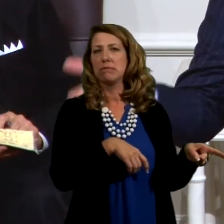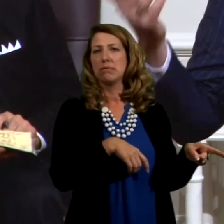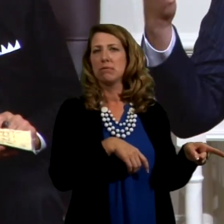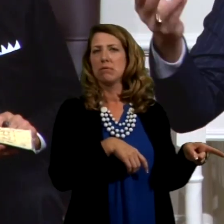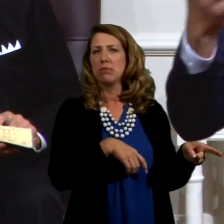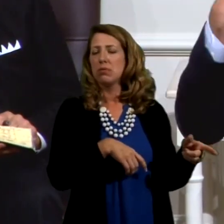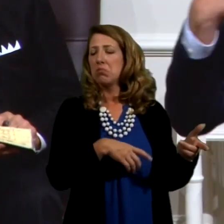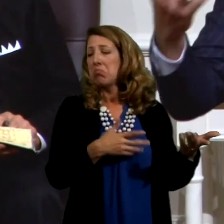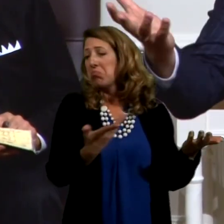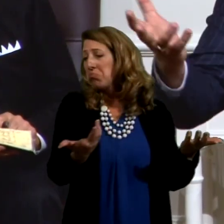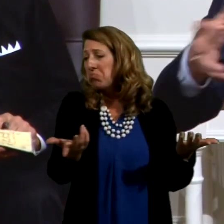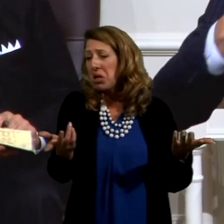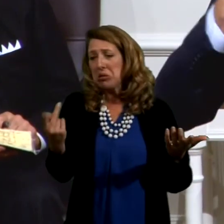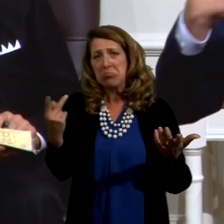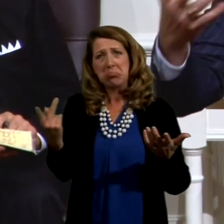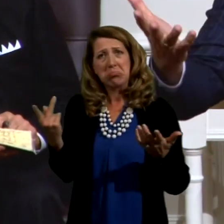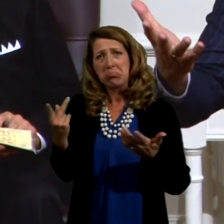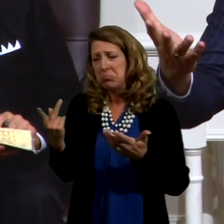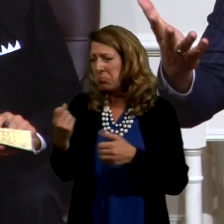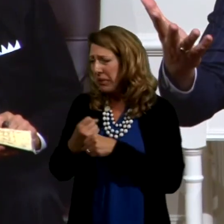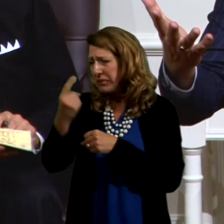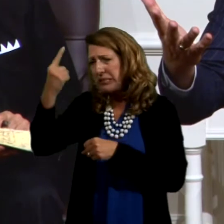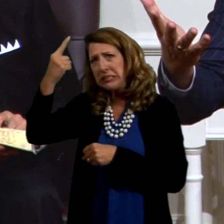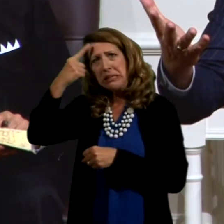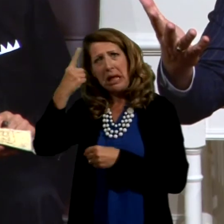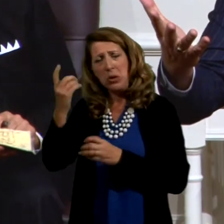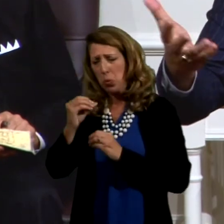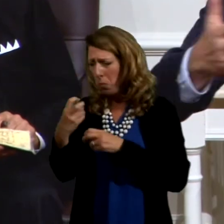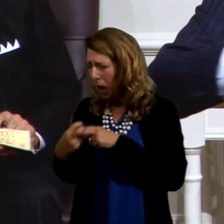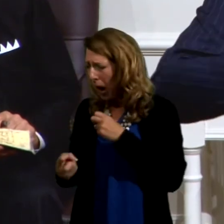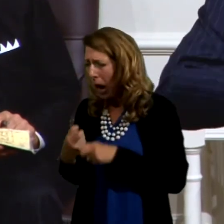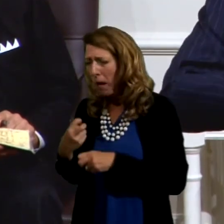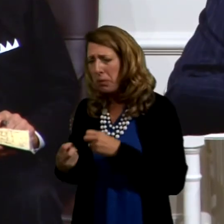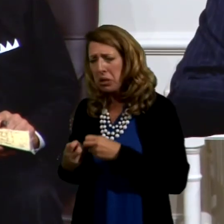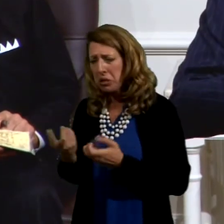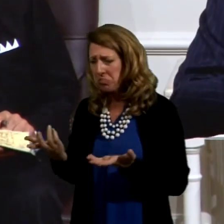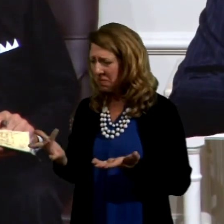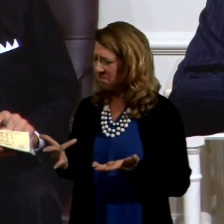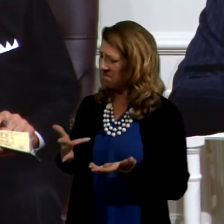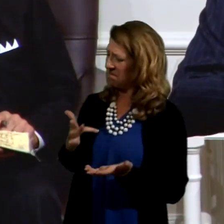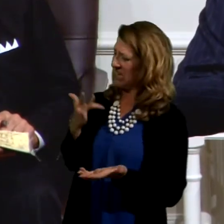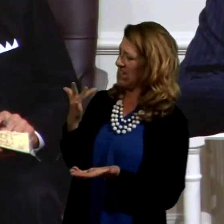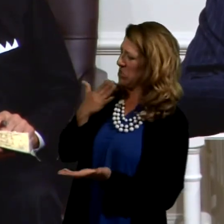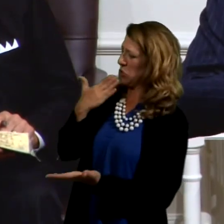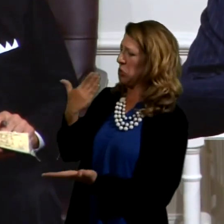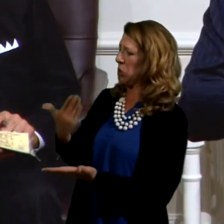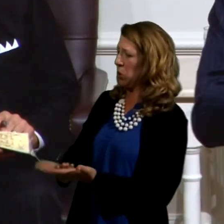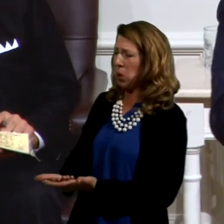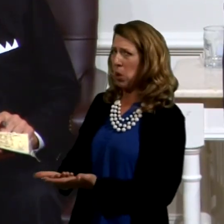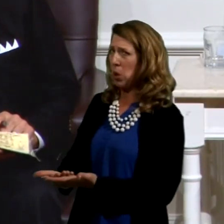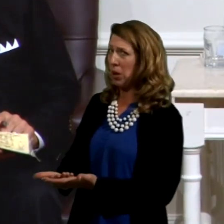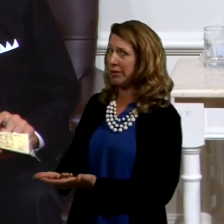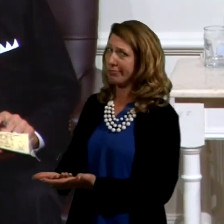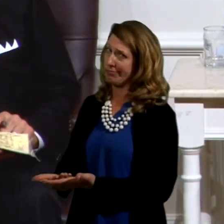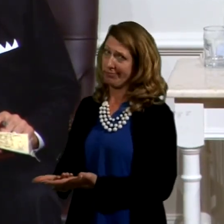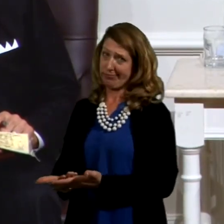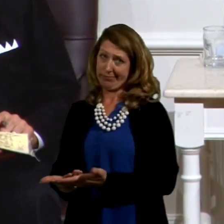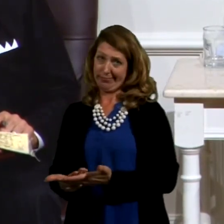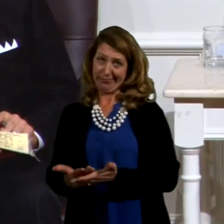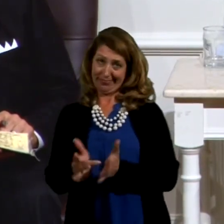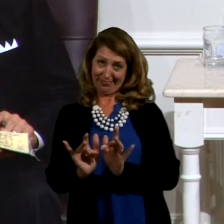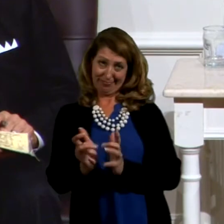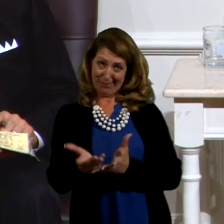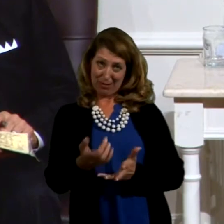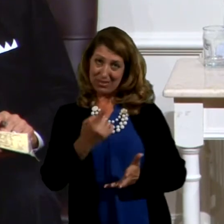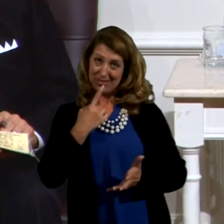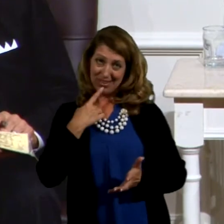they'll say, well, logically, we get along together. We haven't had any problems. I feel good about it. But you know, the Bible tells us not to do